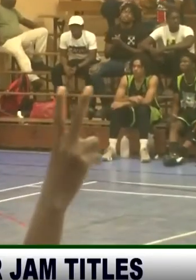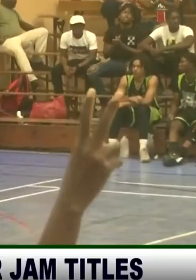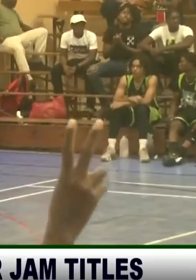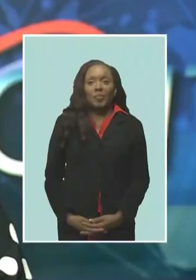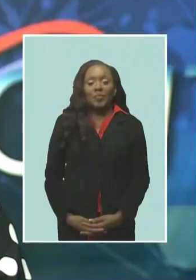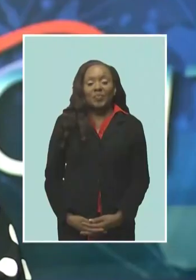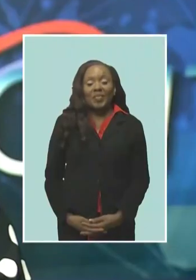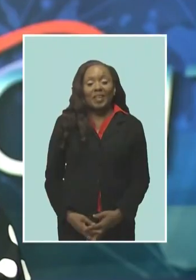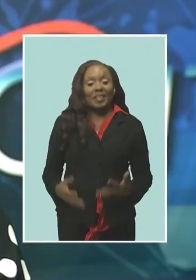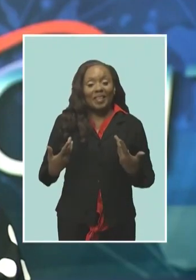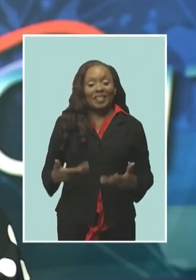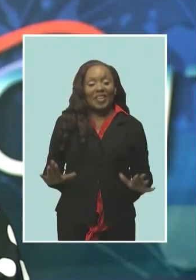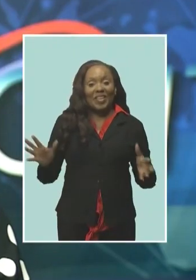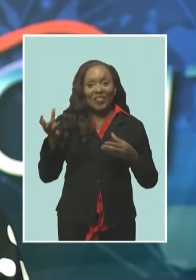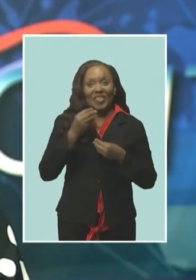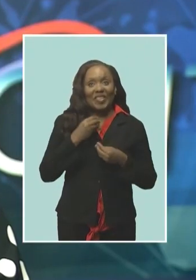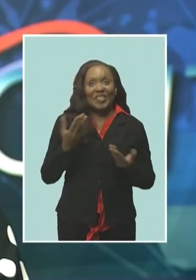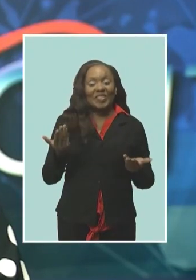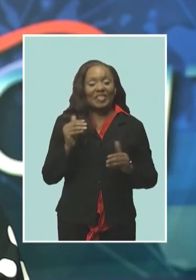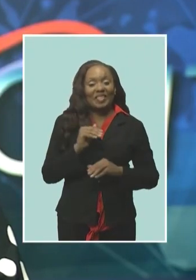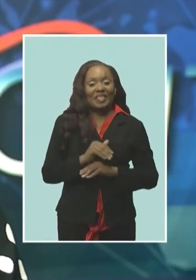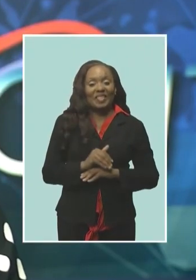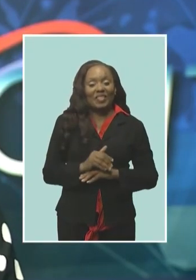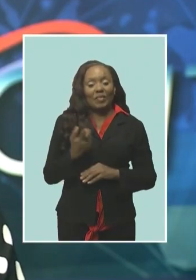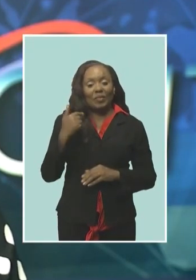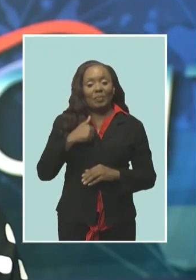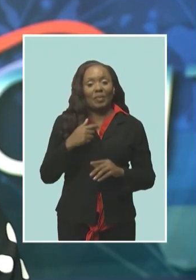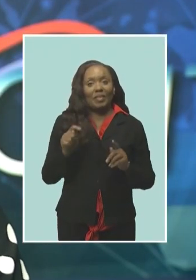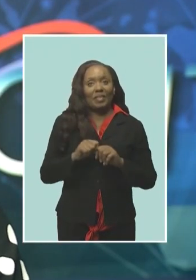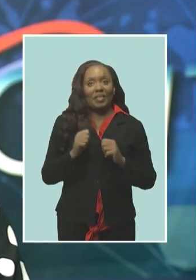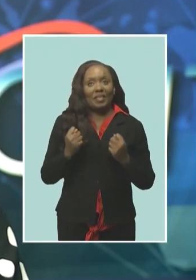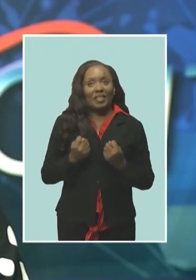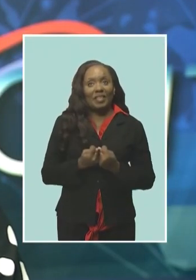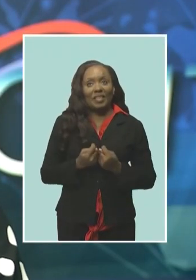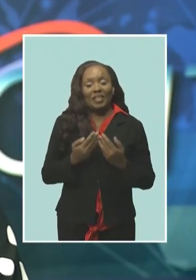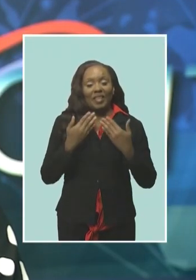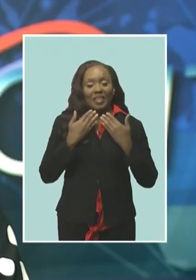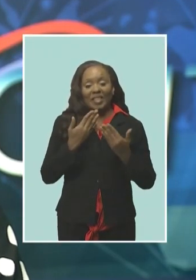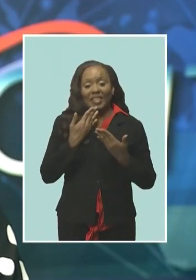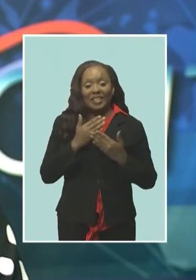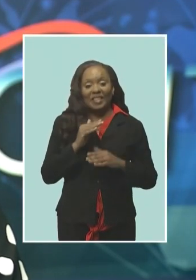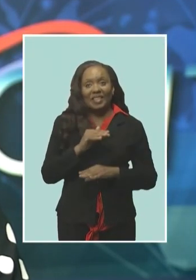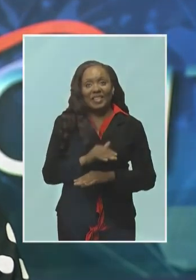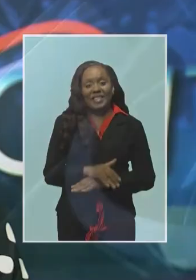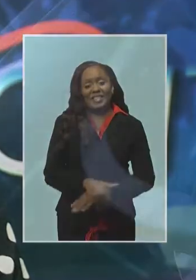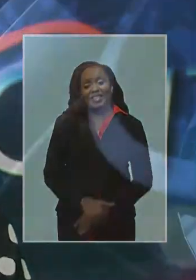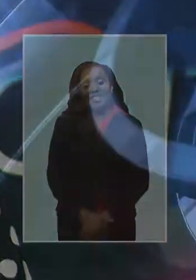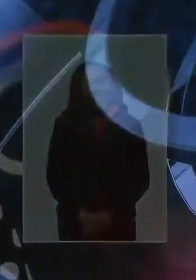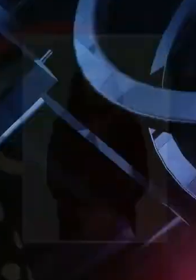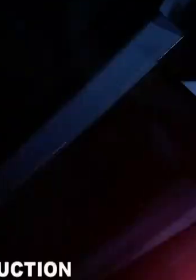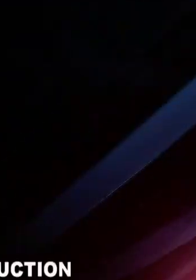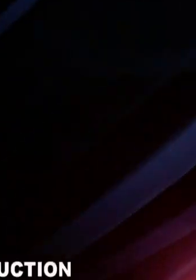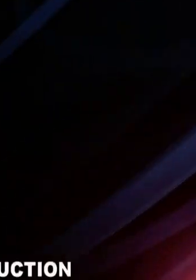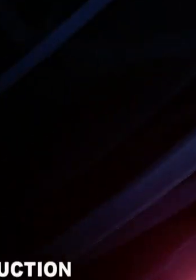sports and that's our news for tonight on behalf of the entire team thanks for tuning in good night